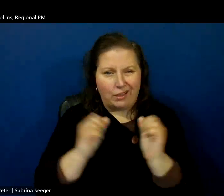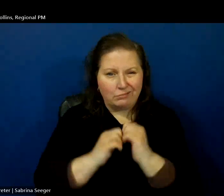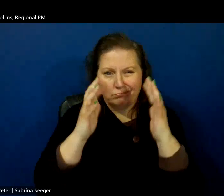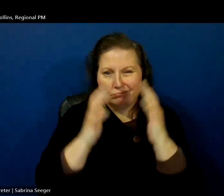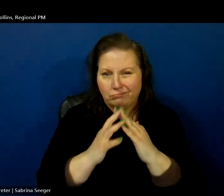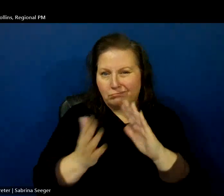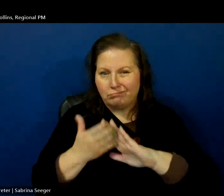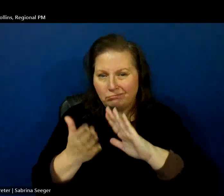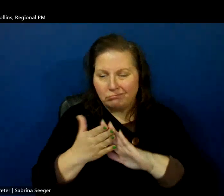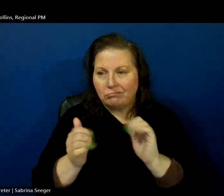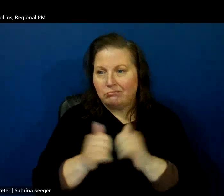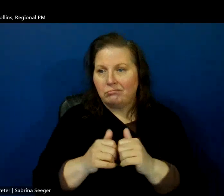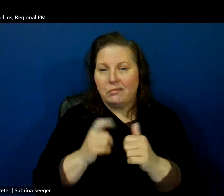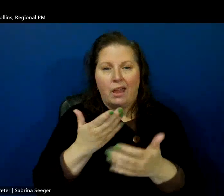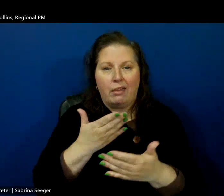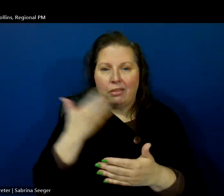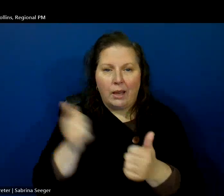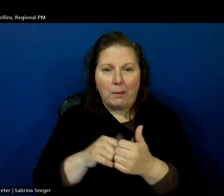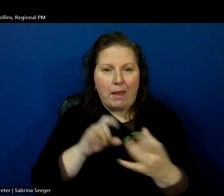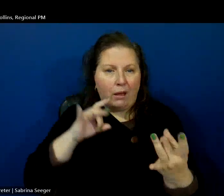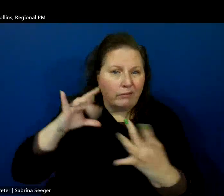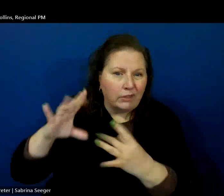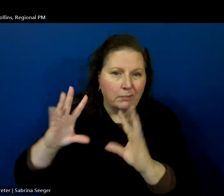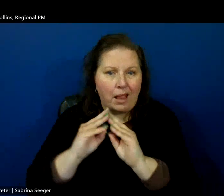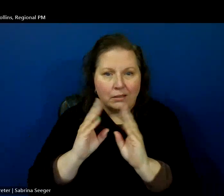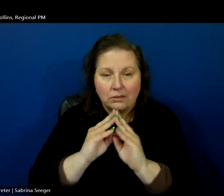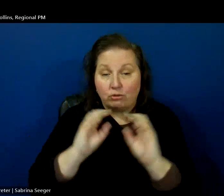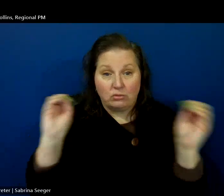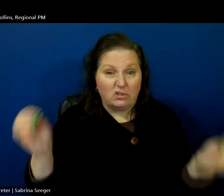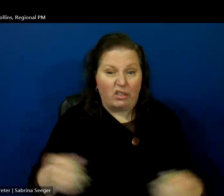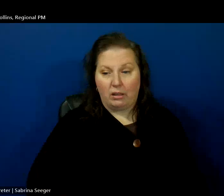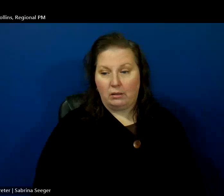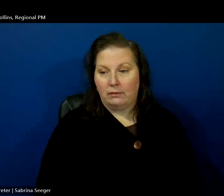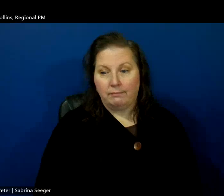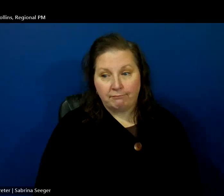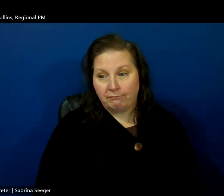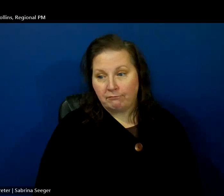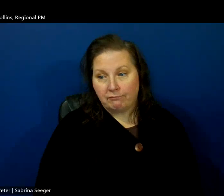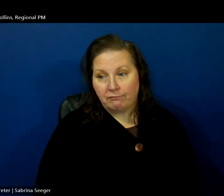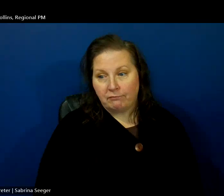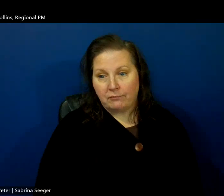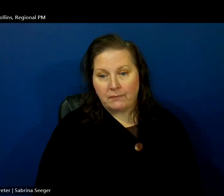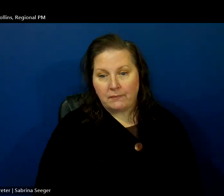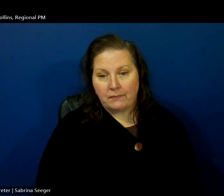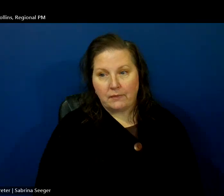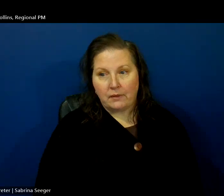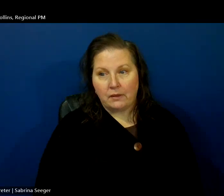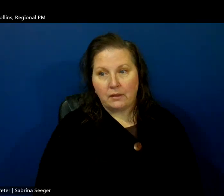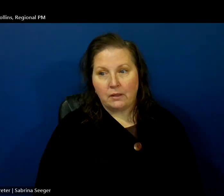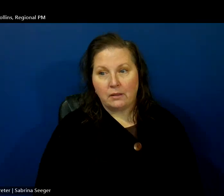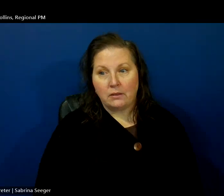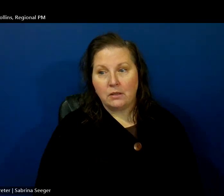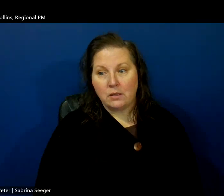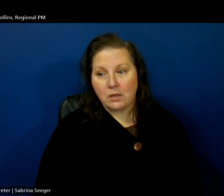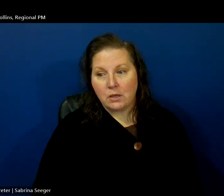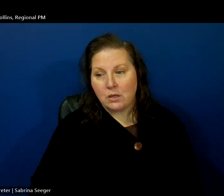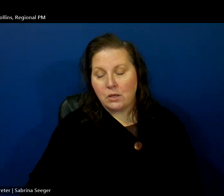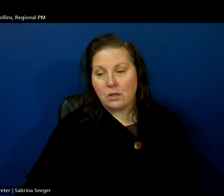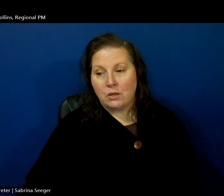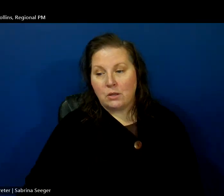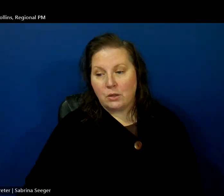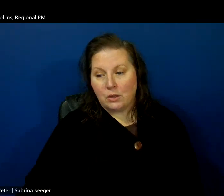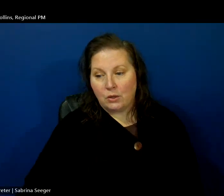the hearings this week. Is any announcement sections? On the right-hand side. I don't know where it